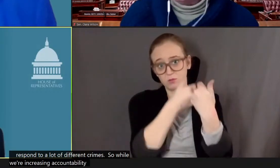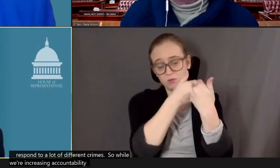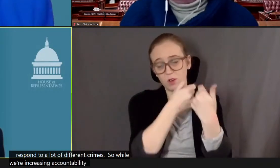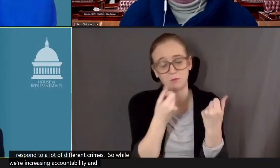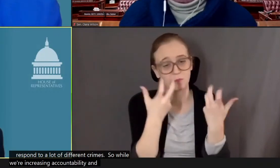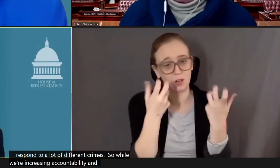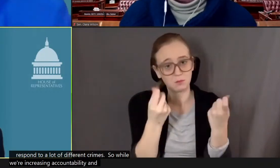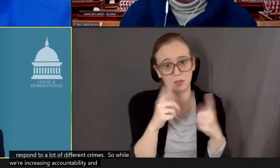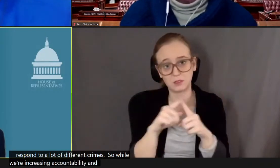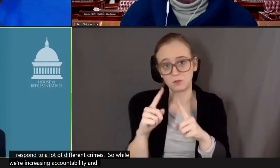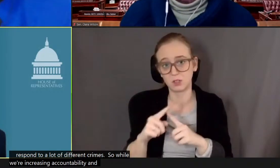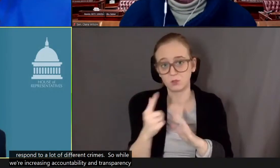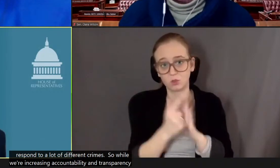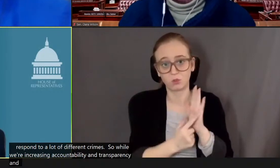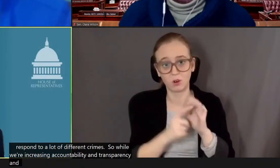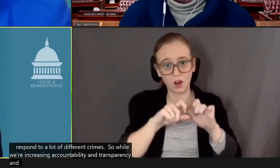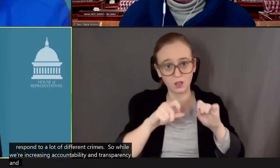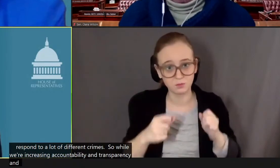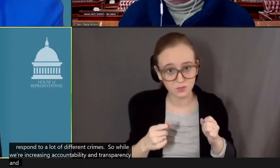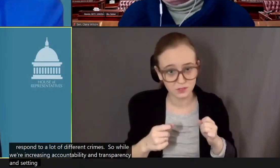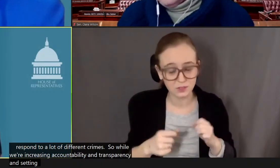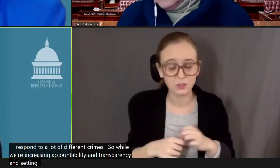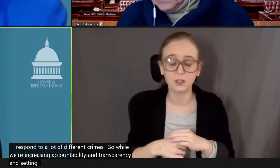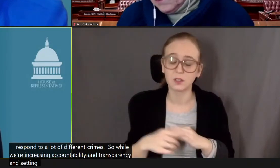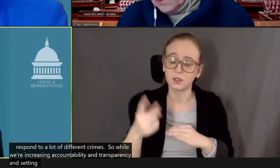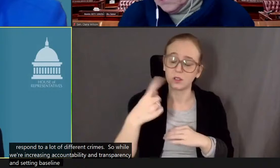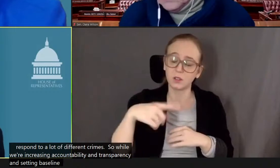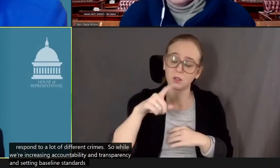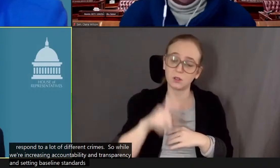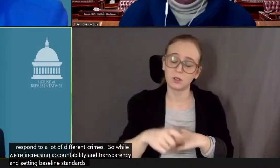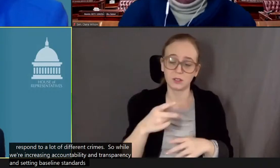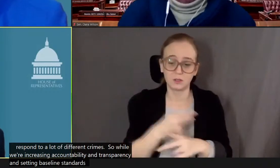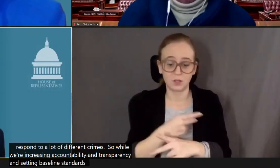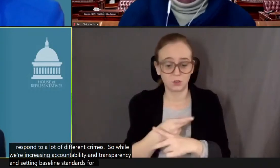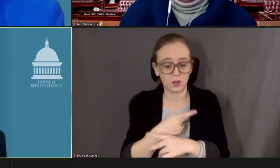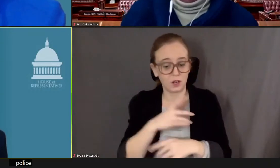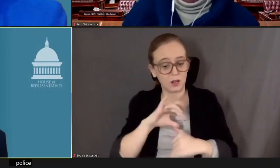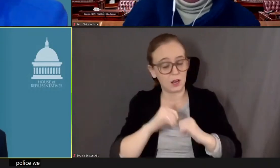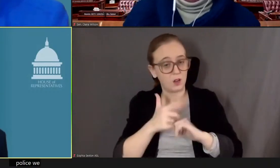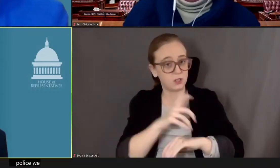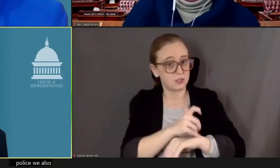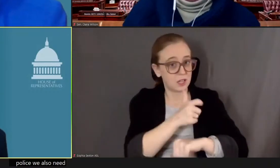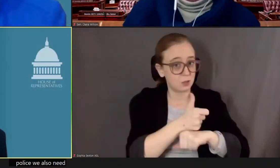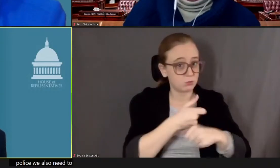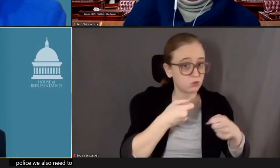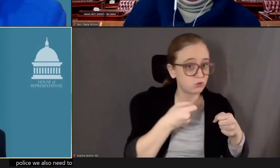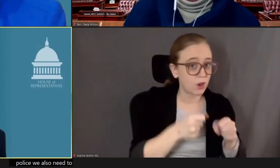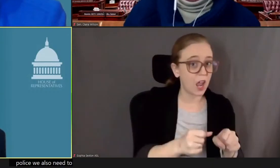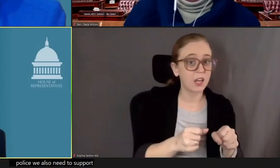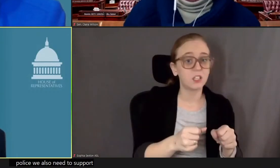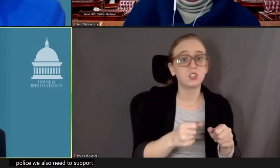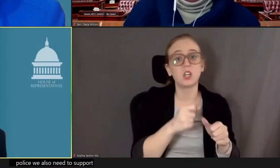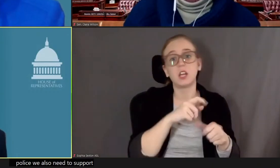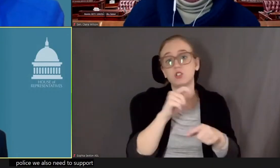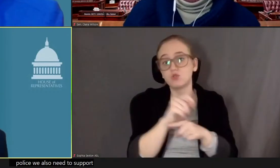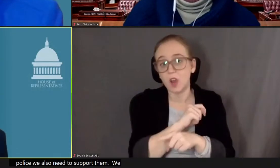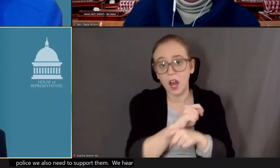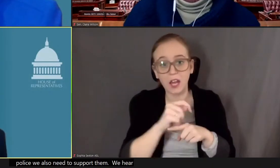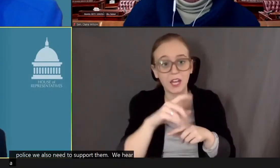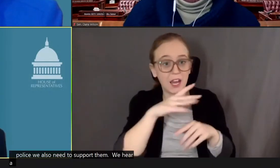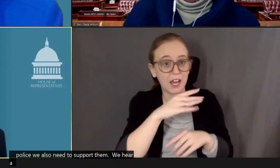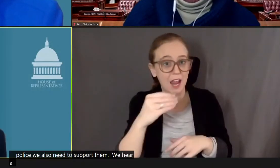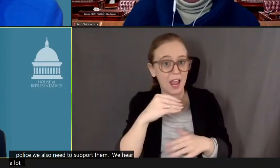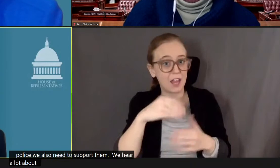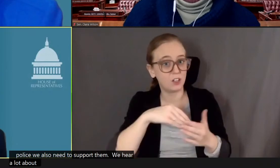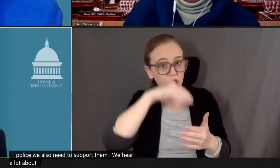and setting baseline standards for strategies for police, we also need to support them. We hear a lot about this, defund